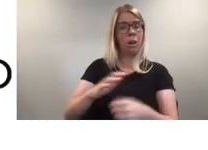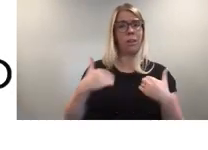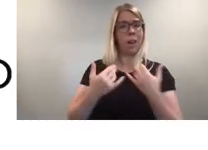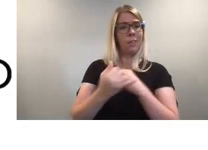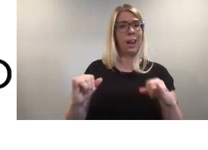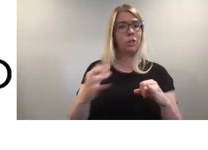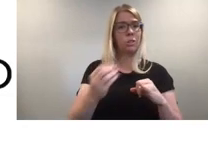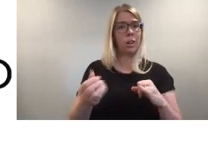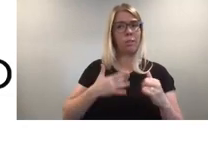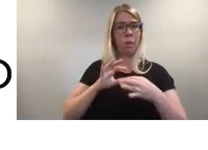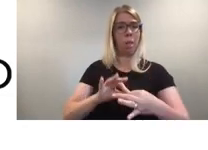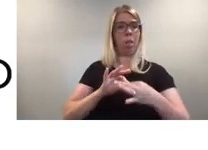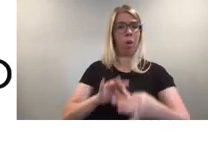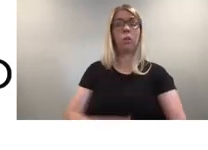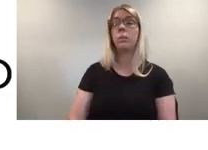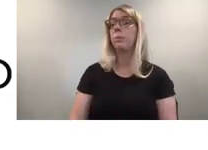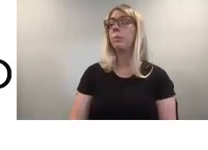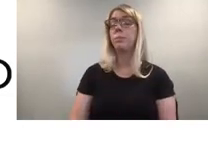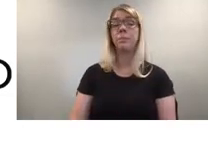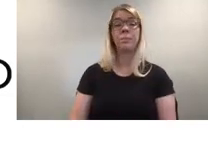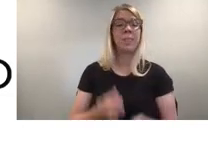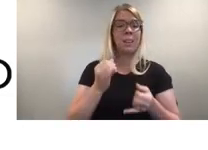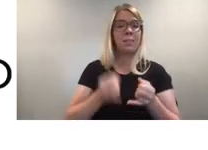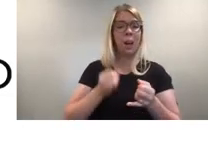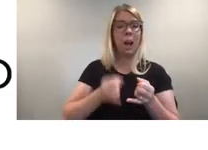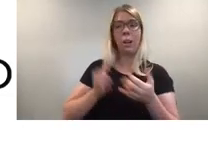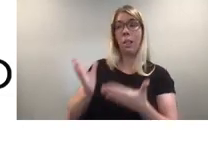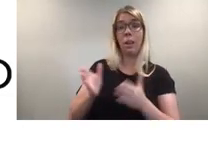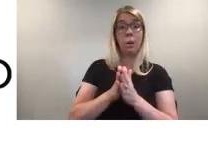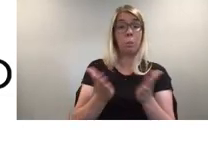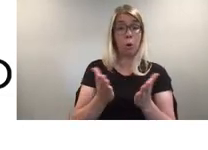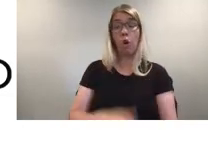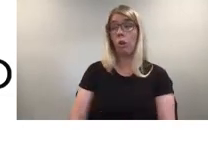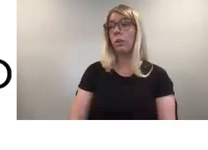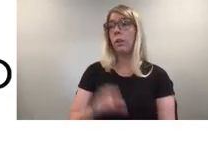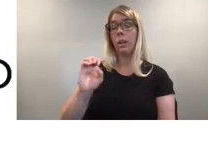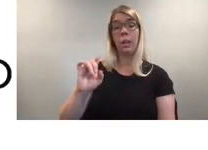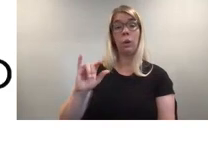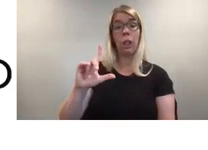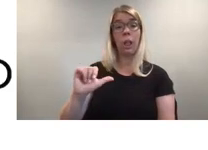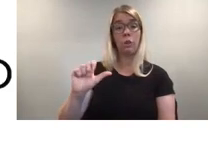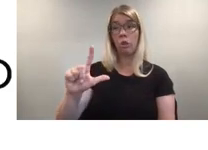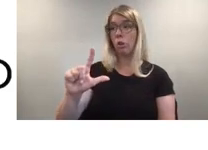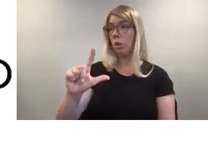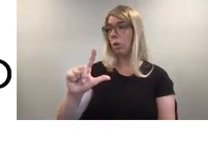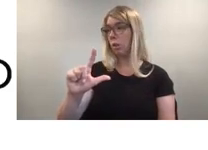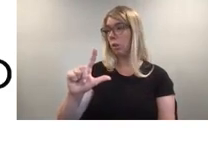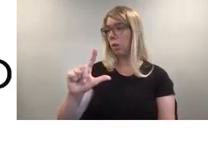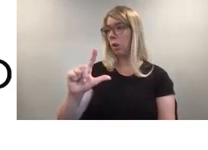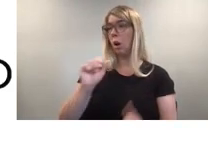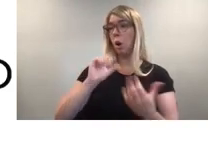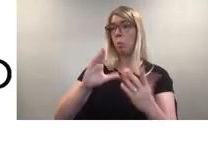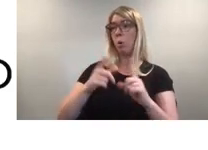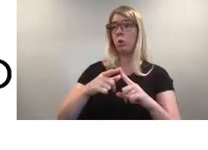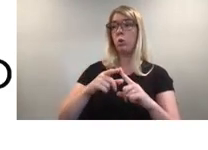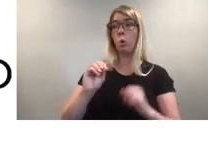And finally, this book, An Ecological Approach to Obesity and Eating Disorders, is an example of open pedagogy. This OER